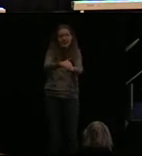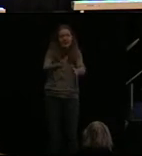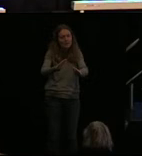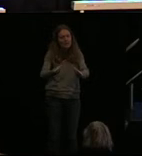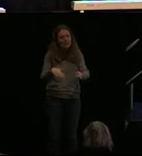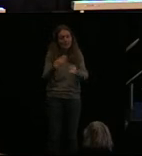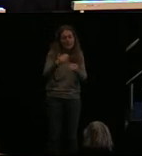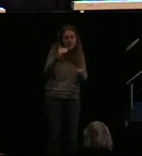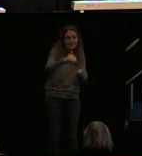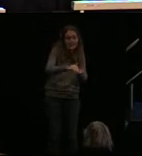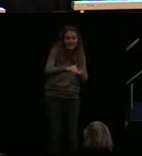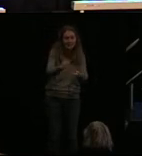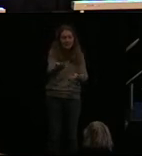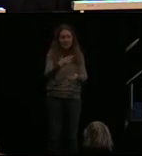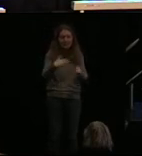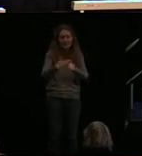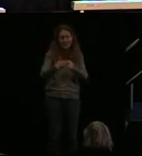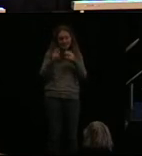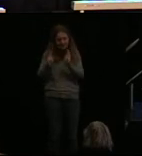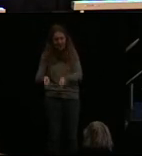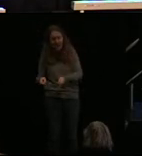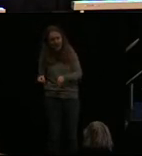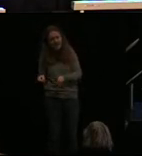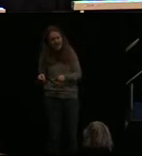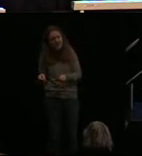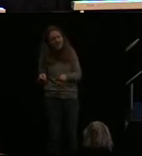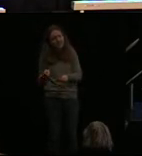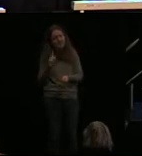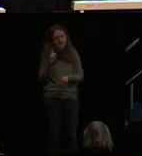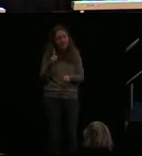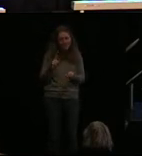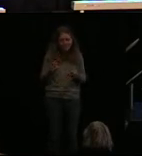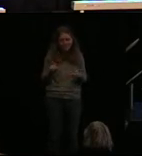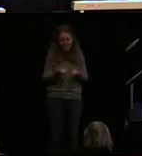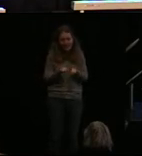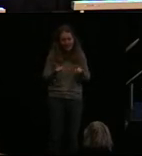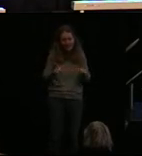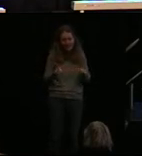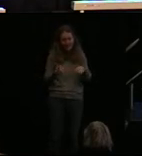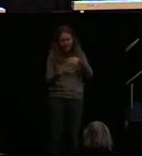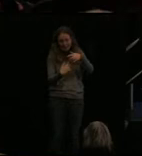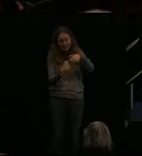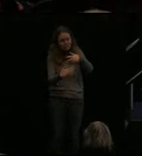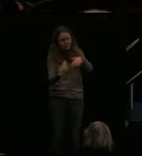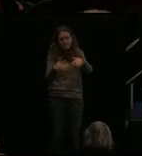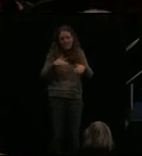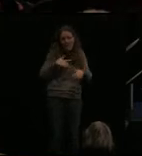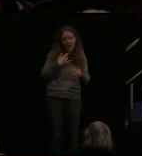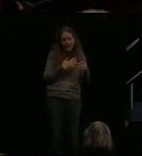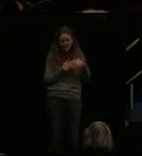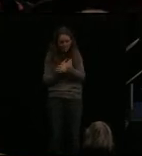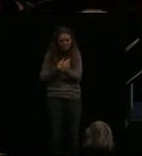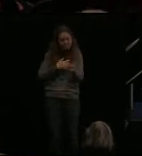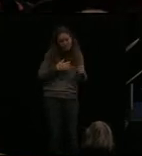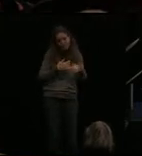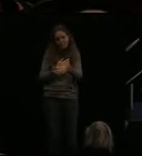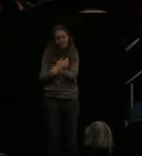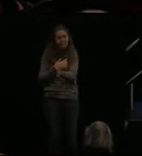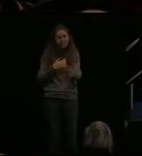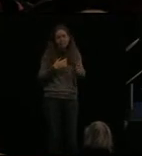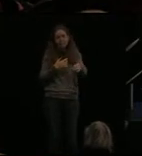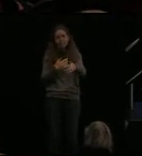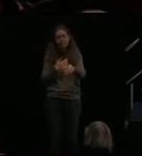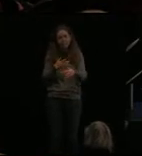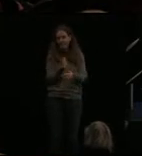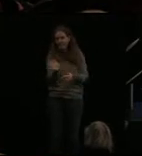final destination will not come until the day we die, but it's a tapestry of life that will take us through twists and turns and